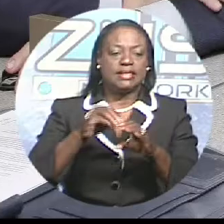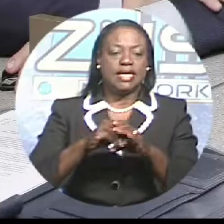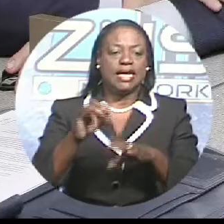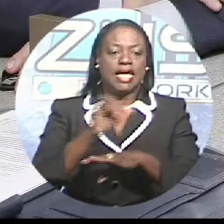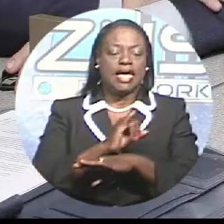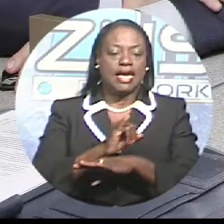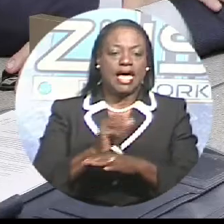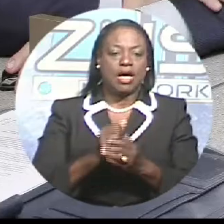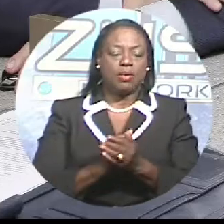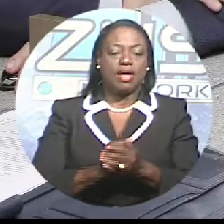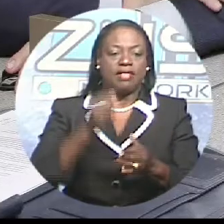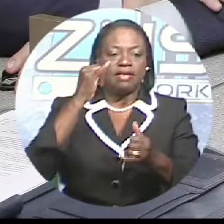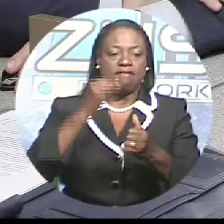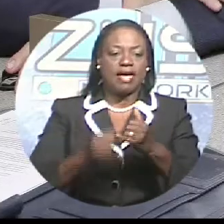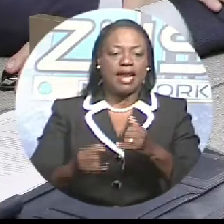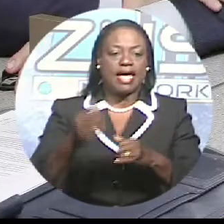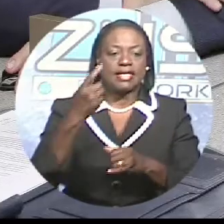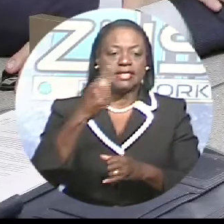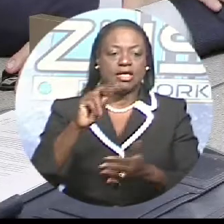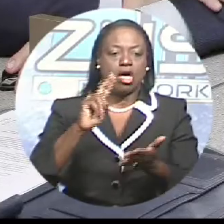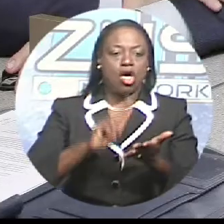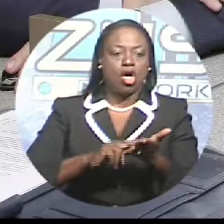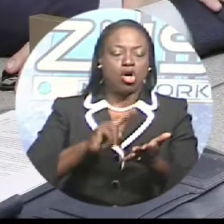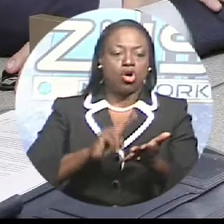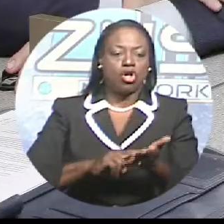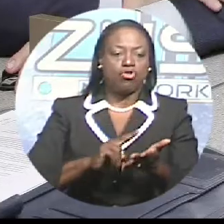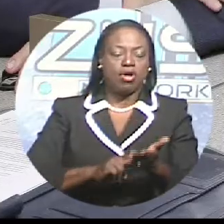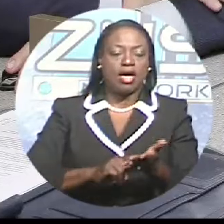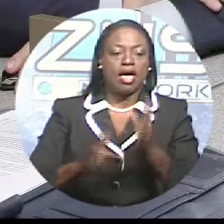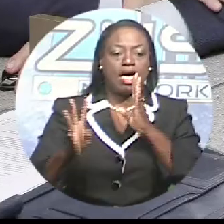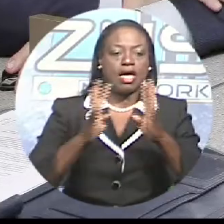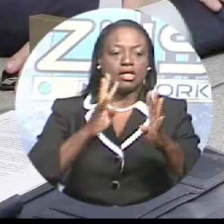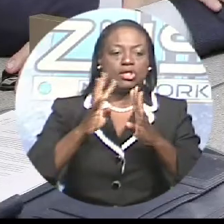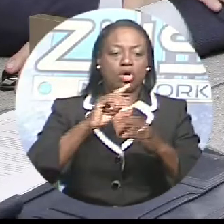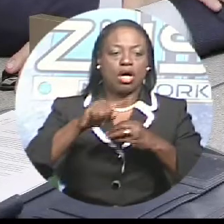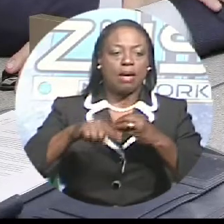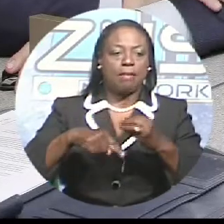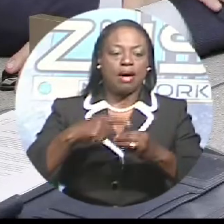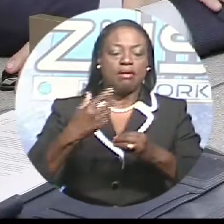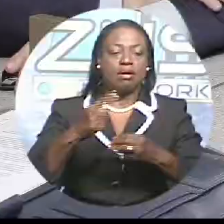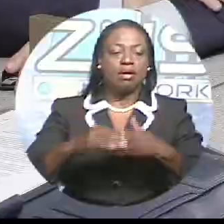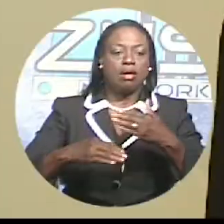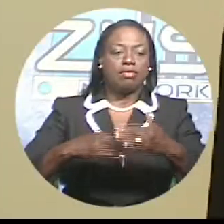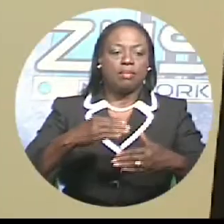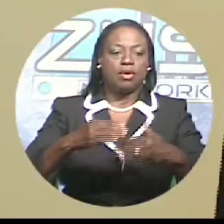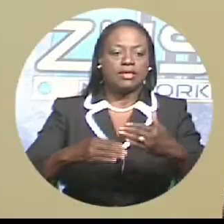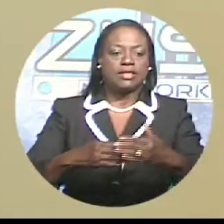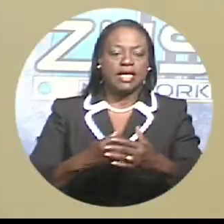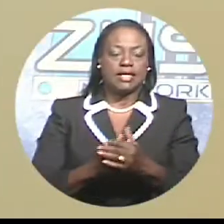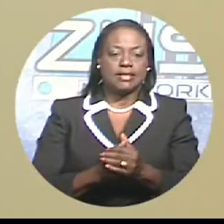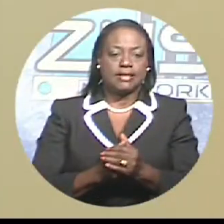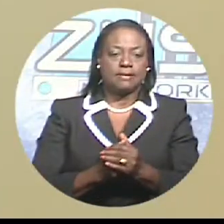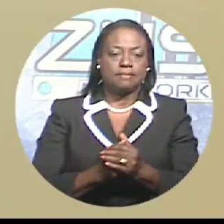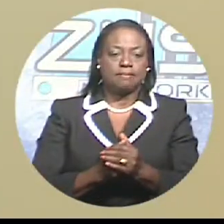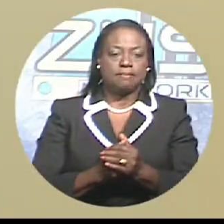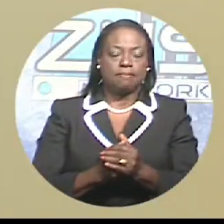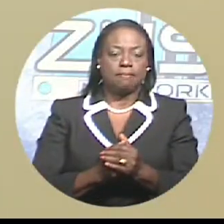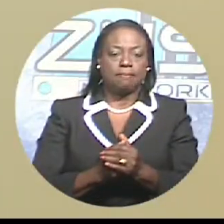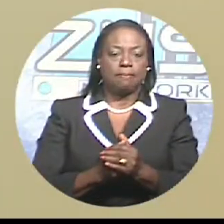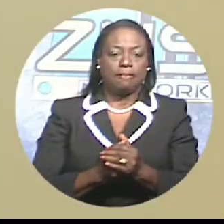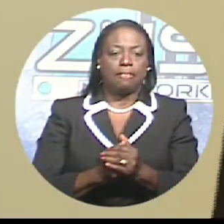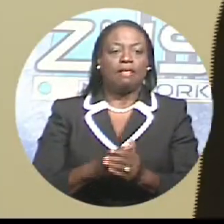his team finalized the contract and discussed the processes that the company will undertake in the harbour expansion. Their concentration is